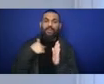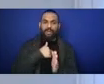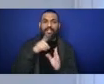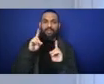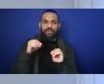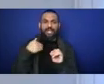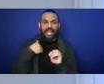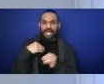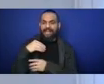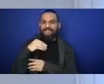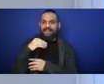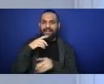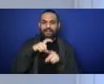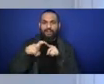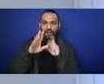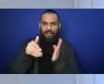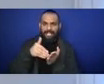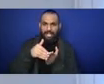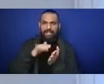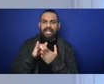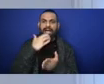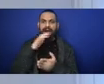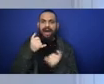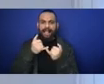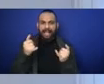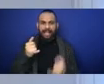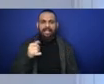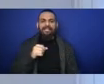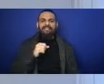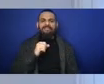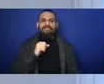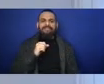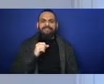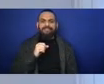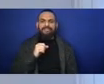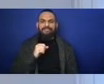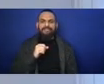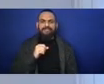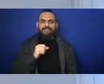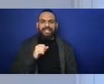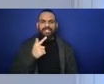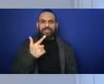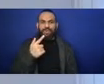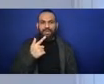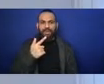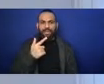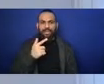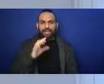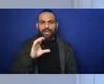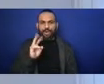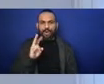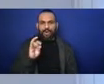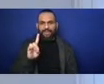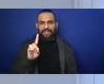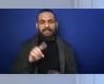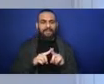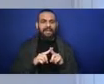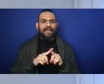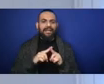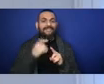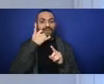And we still struggle through it, right? So that's a great question. And so for the city's